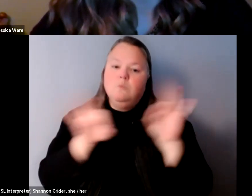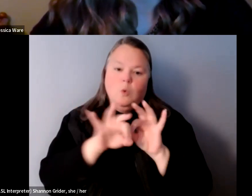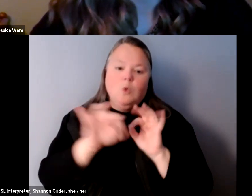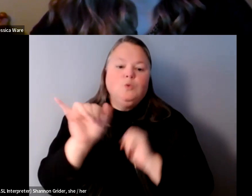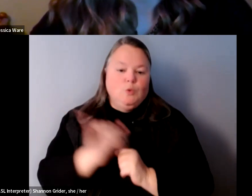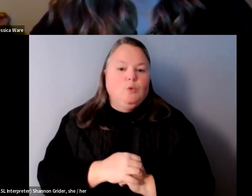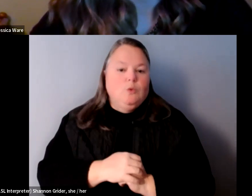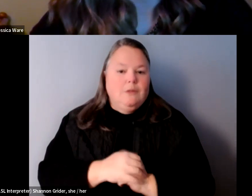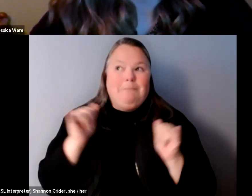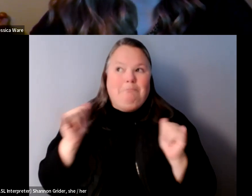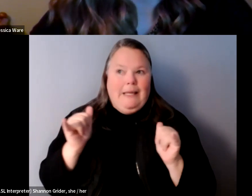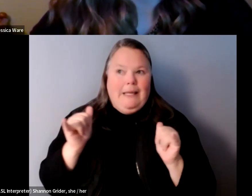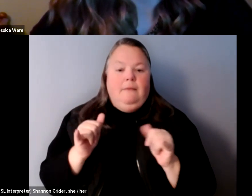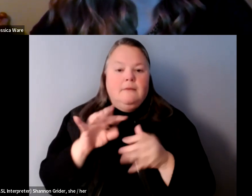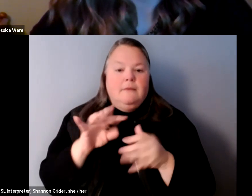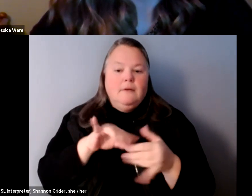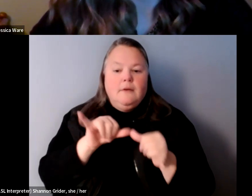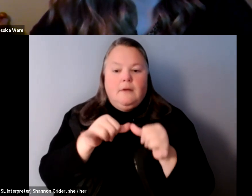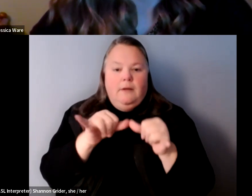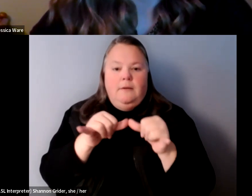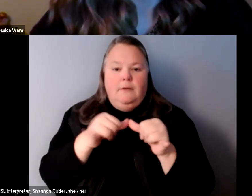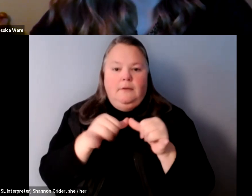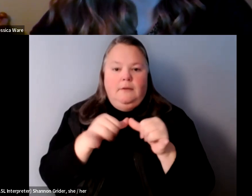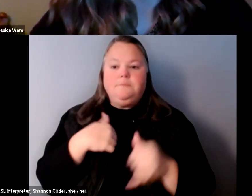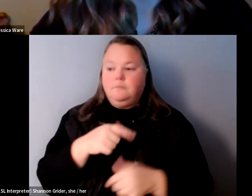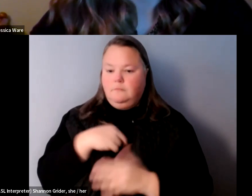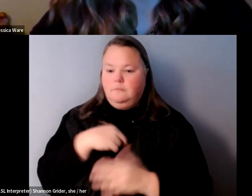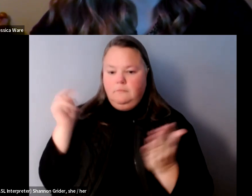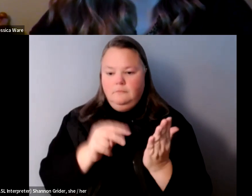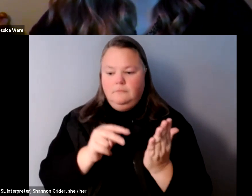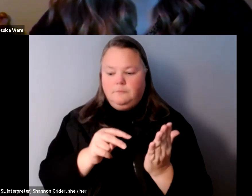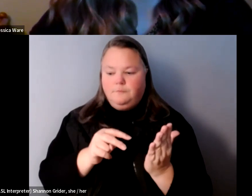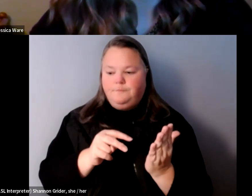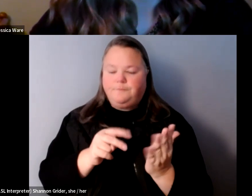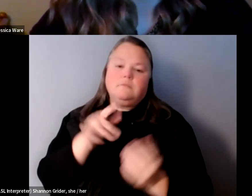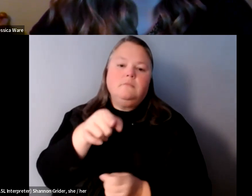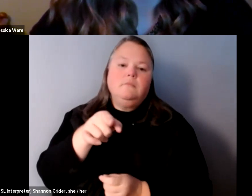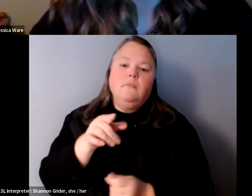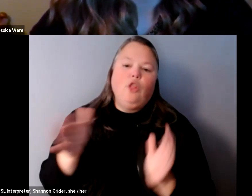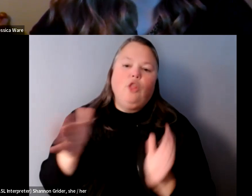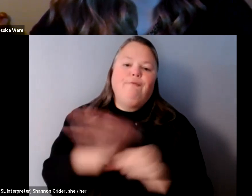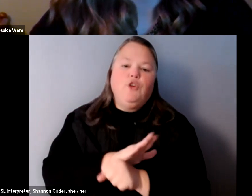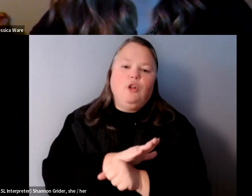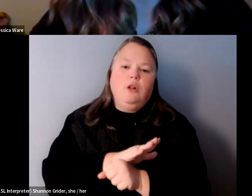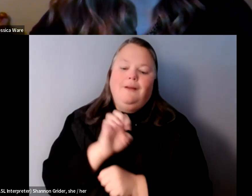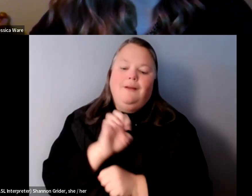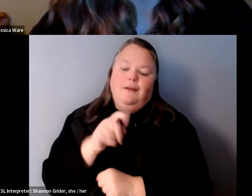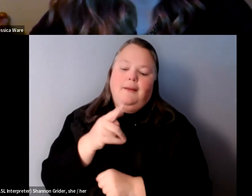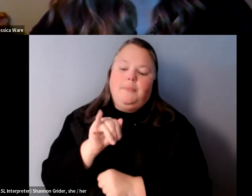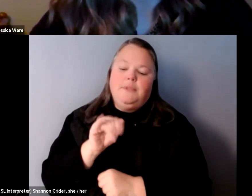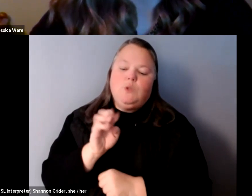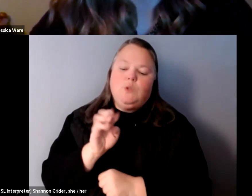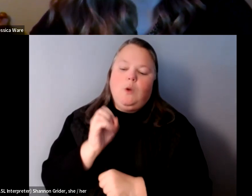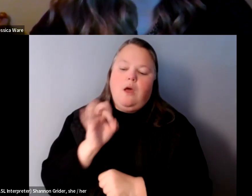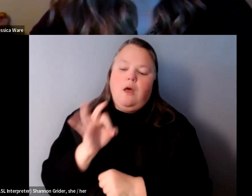metric that's looked at in SOC through that full episode of care, and being able to make sure that data